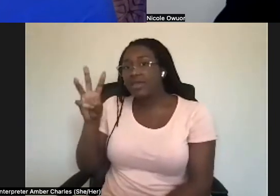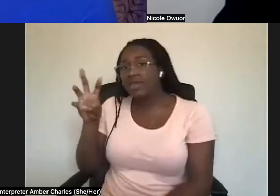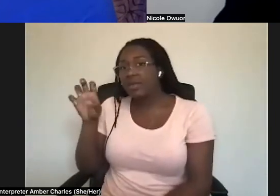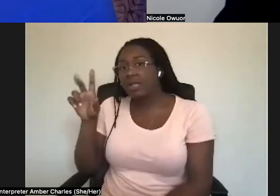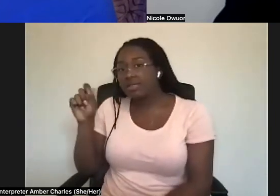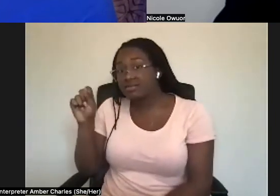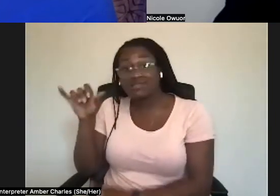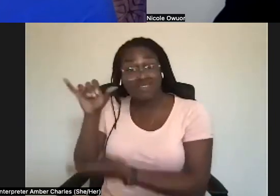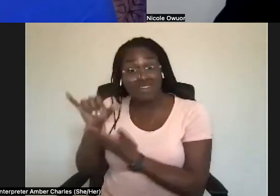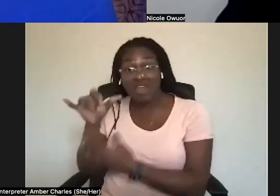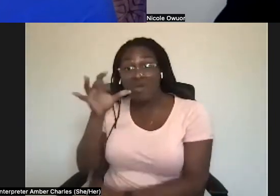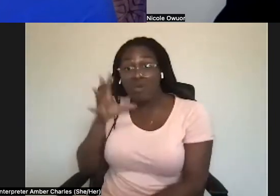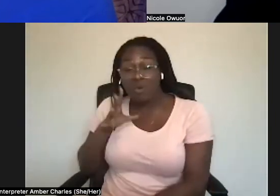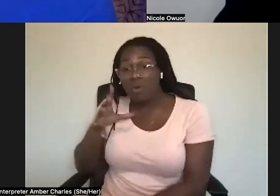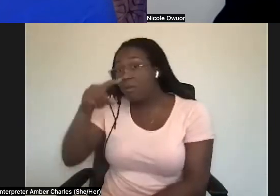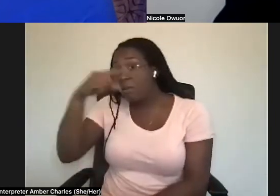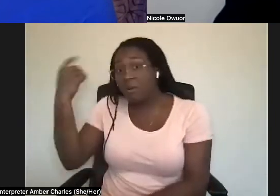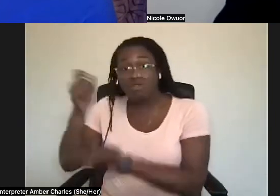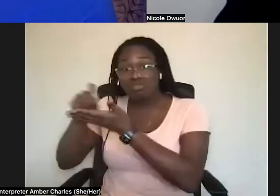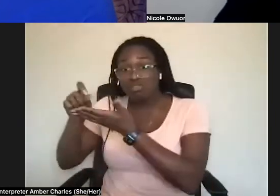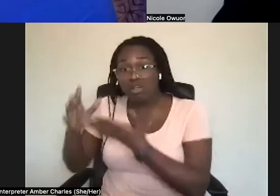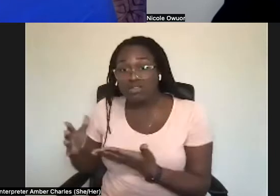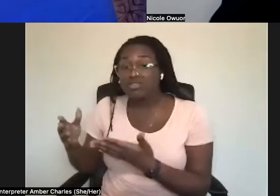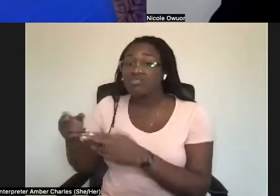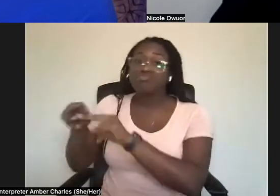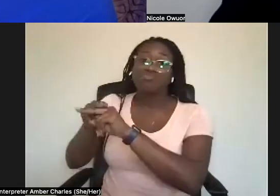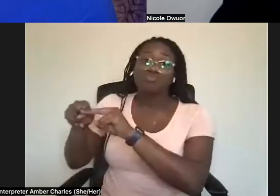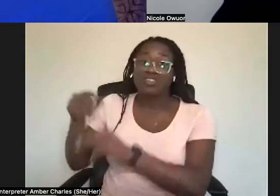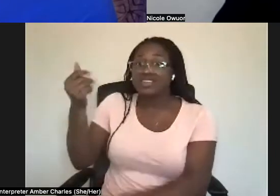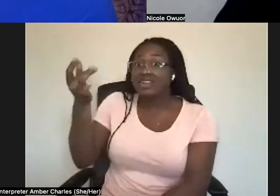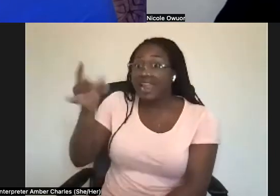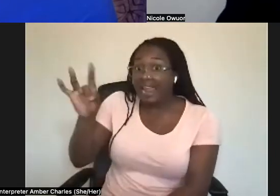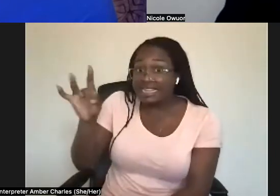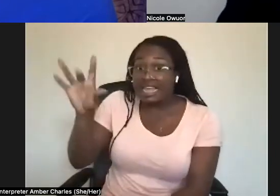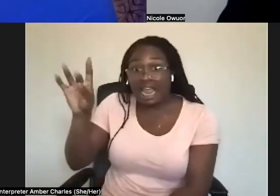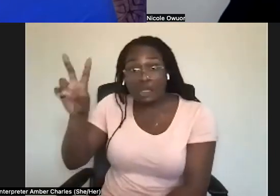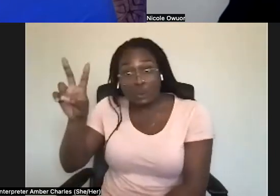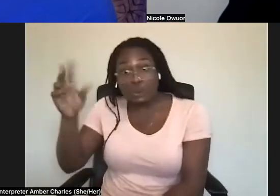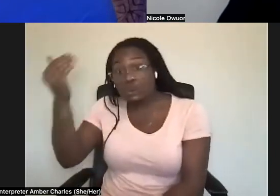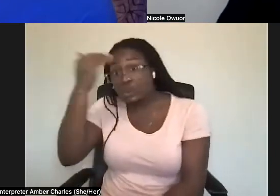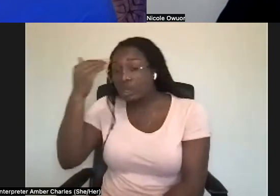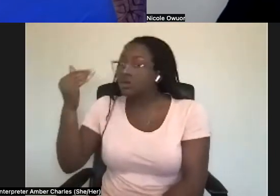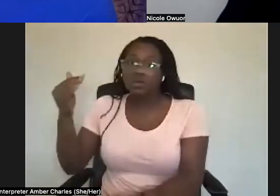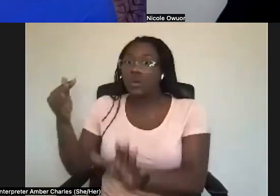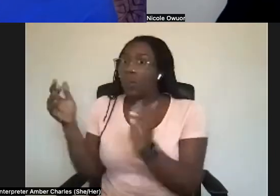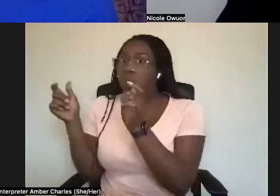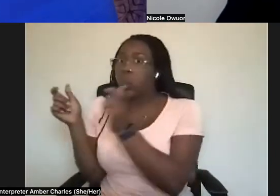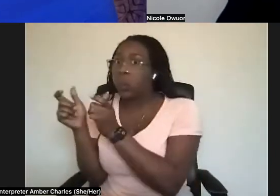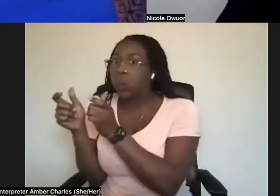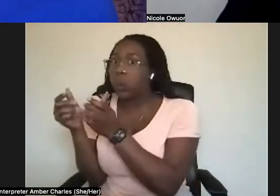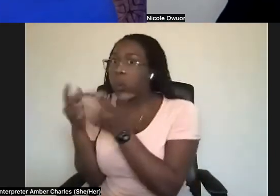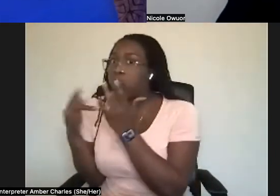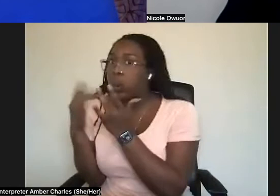journalist, was on a train in 1882. So, you know, like shit was tight. And